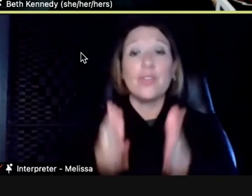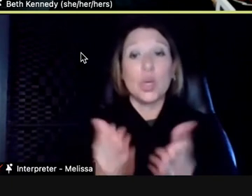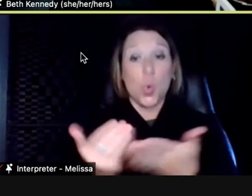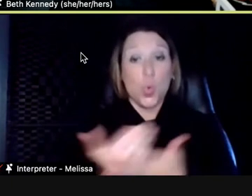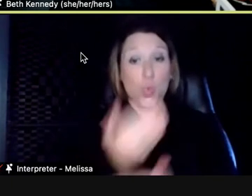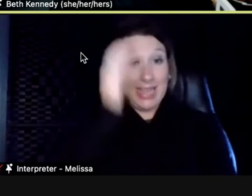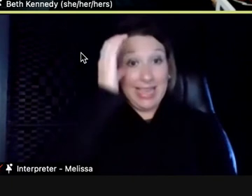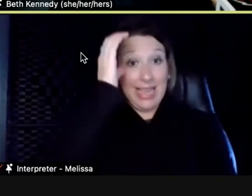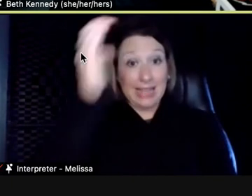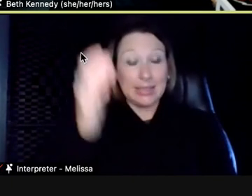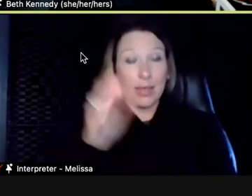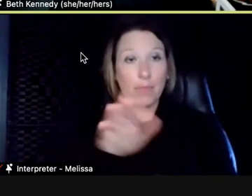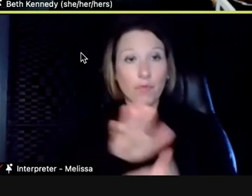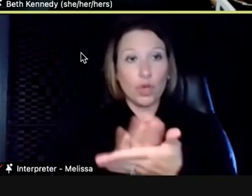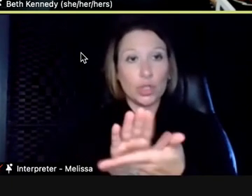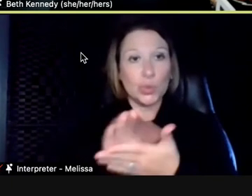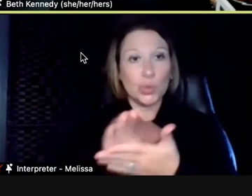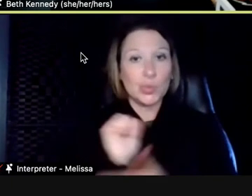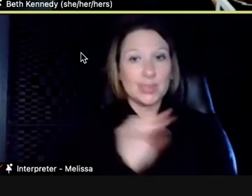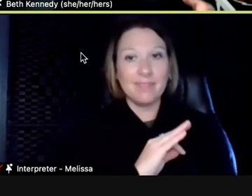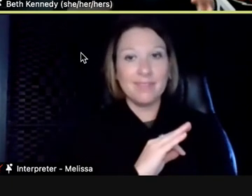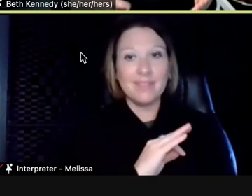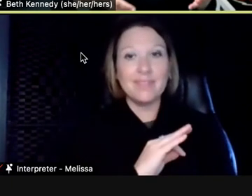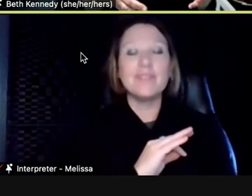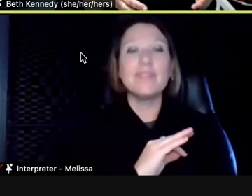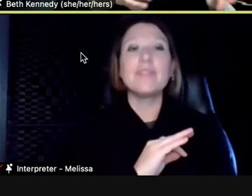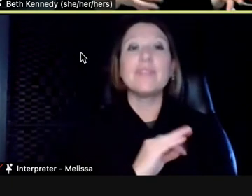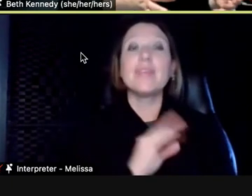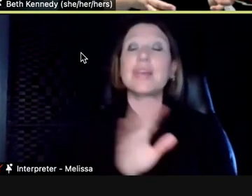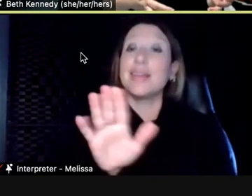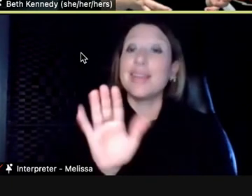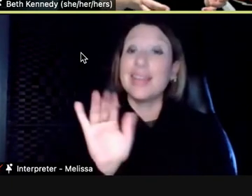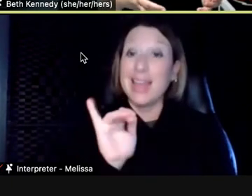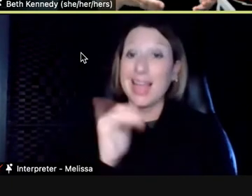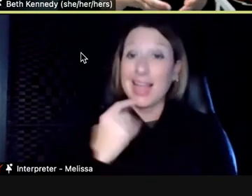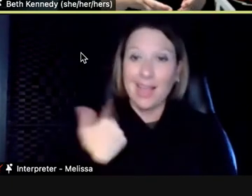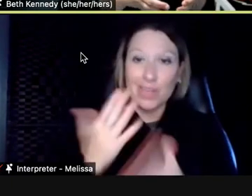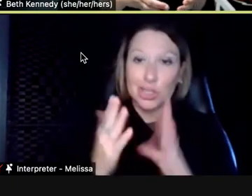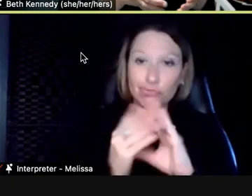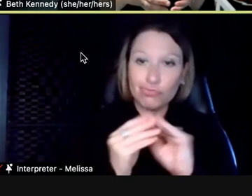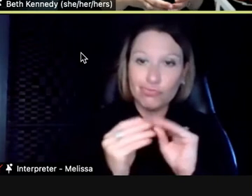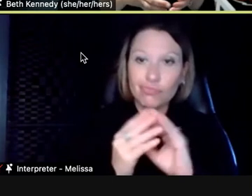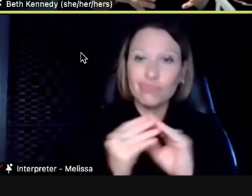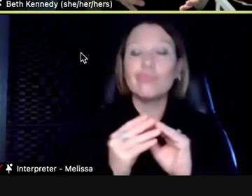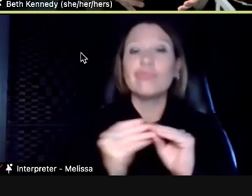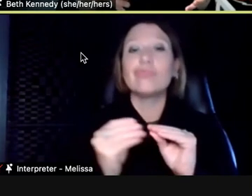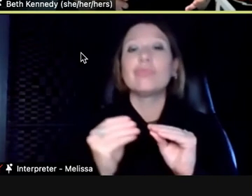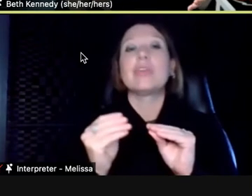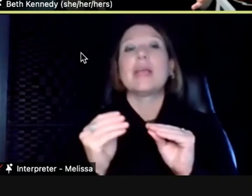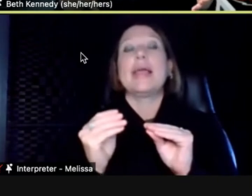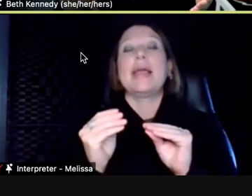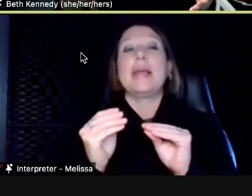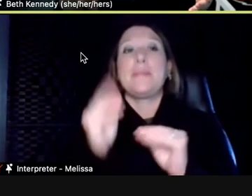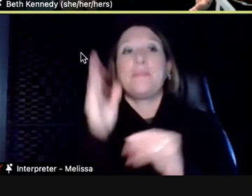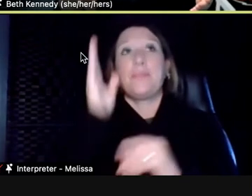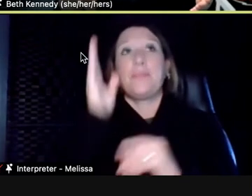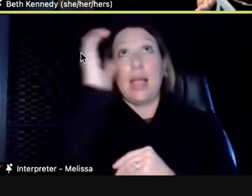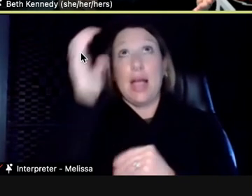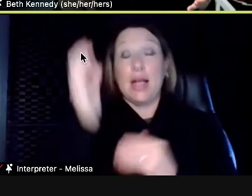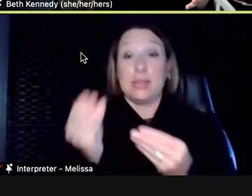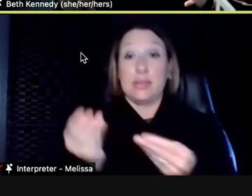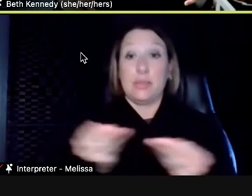school personnel, because as I said, I've spent a lot of time talking about the concept of intervener